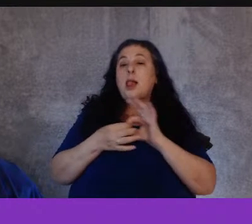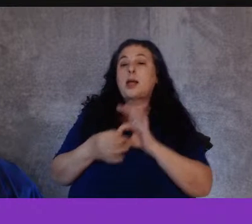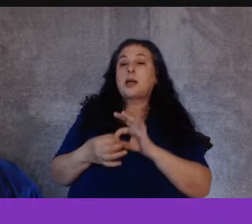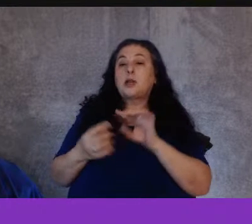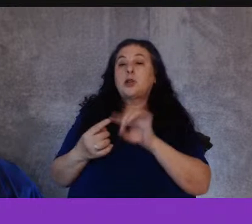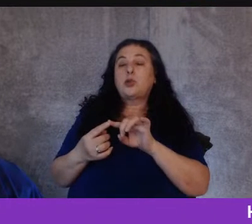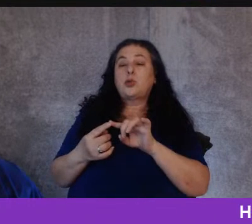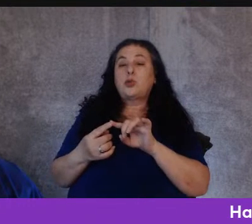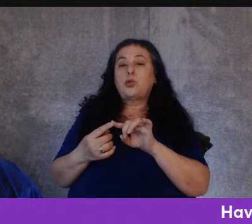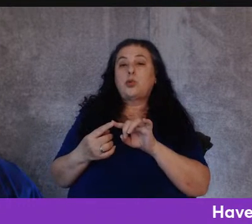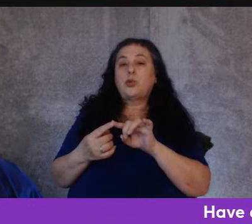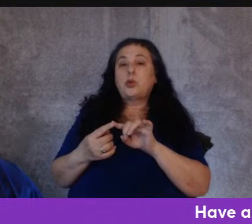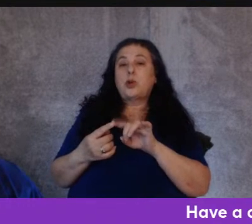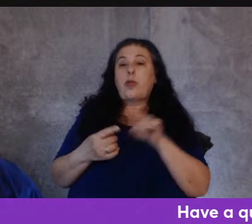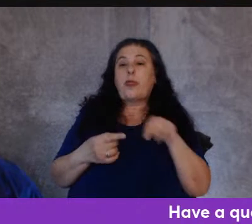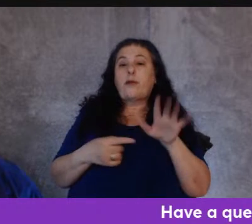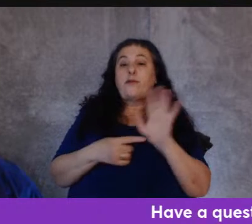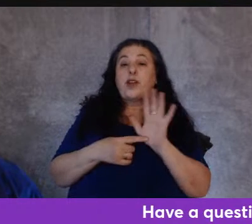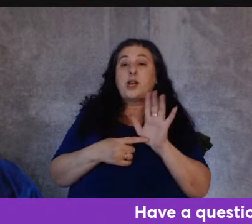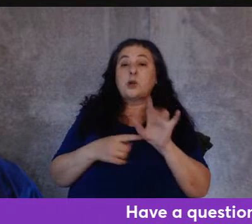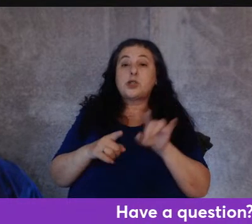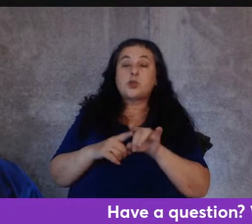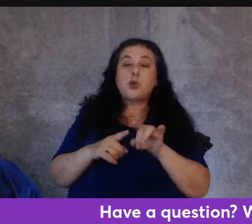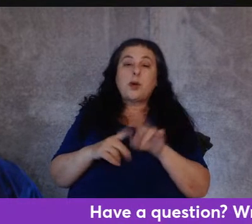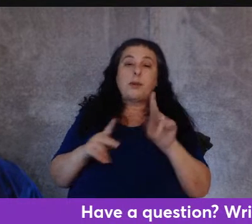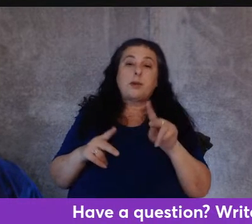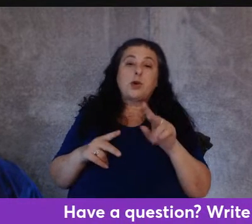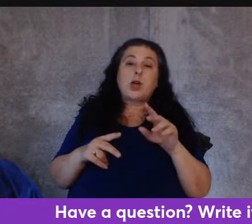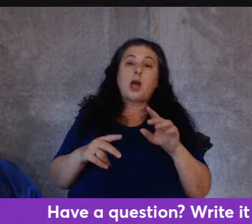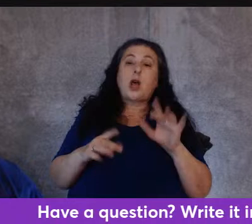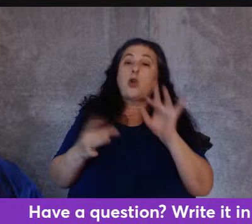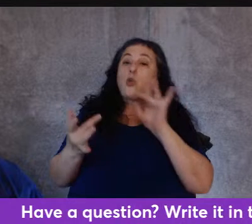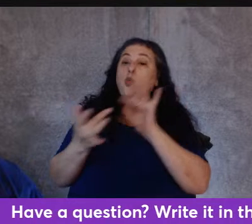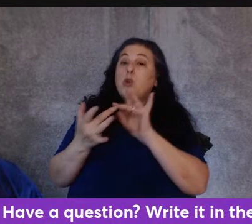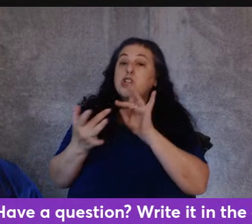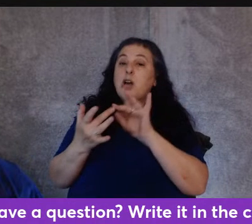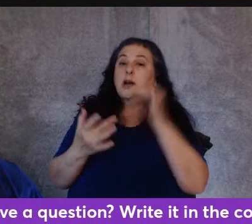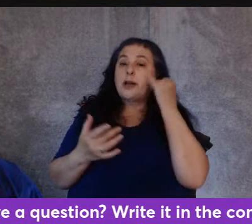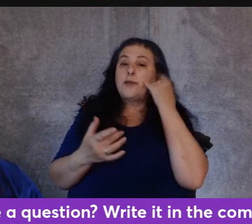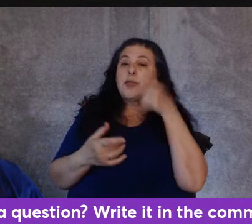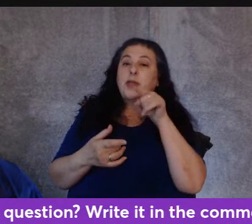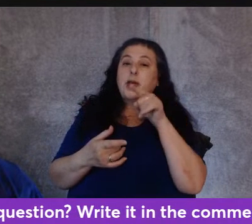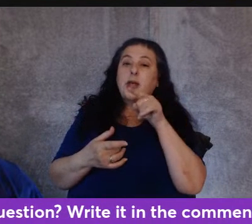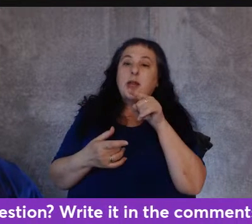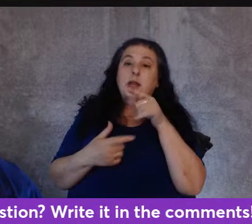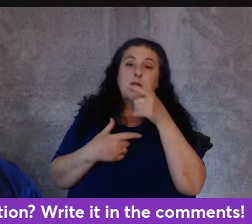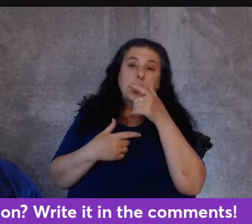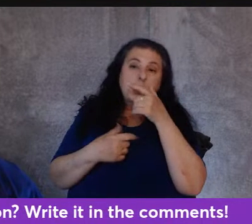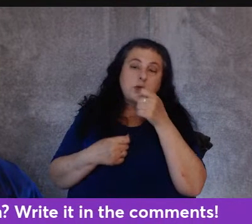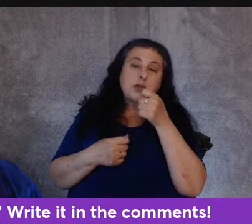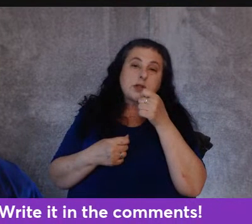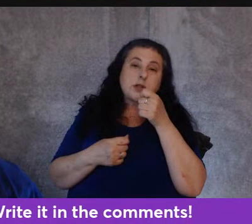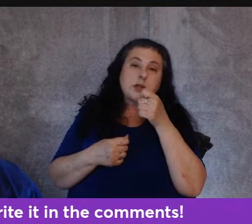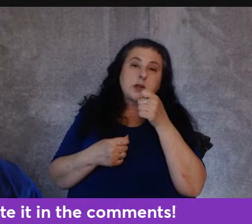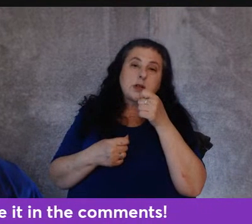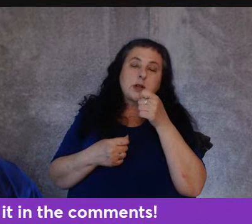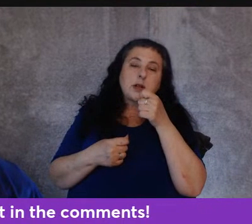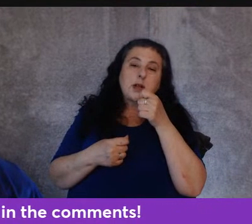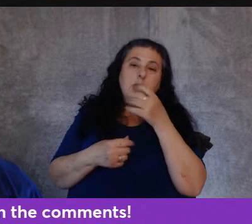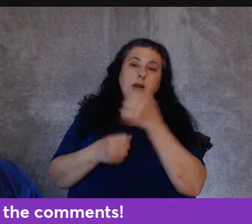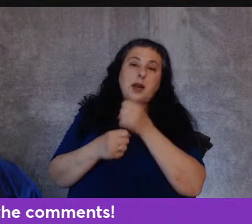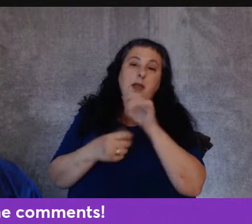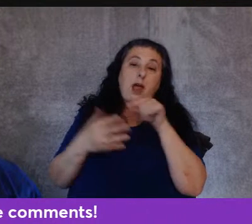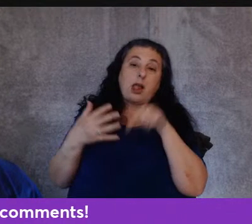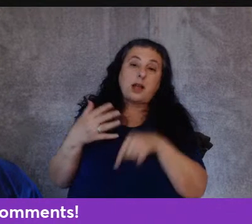to these videos as well. And folks can reach out if they have, an interest in getting that